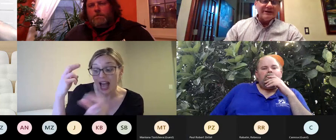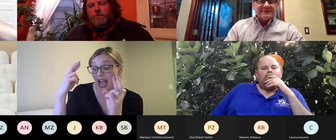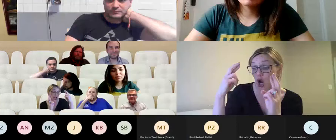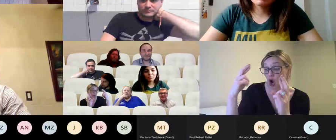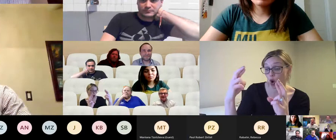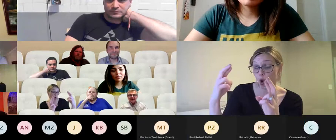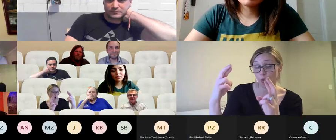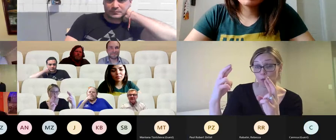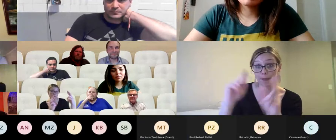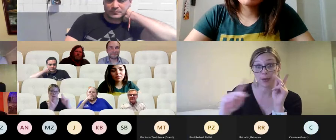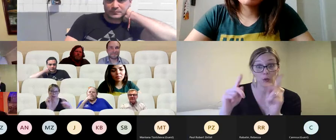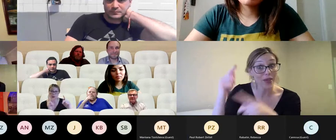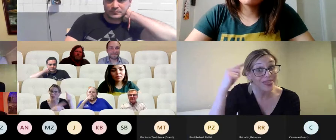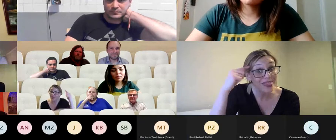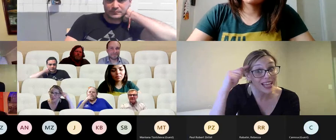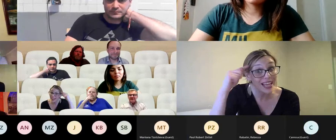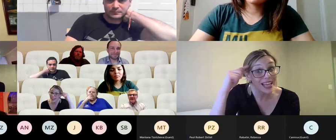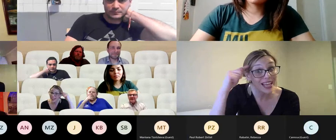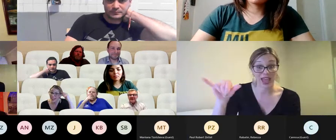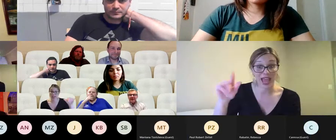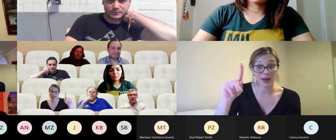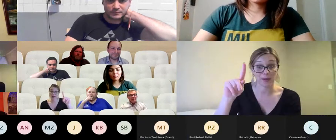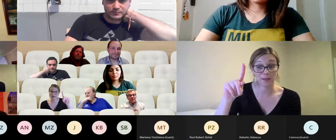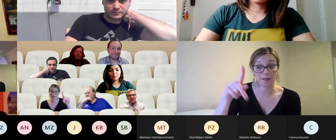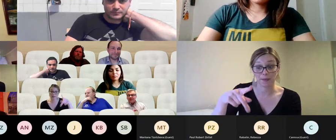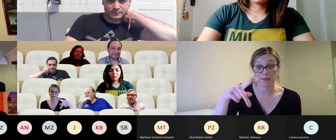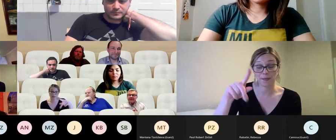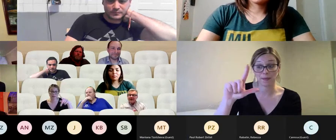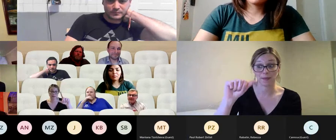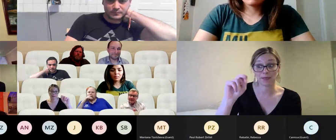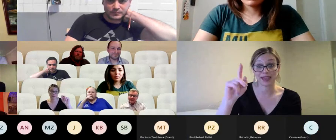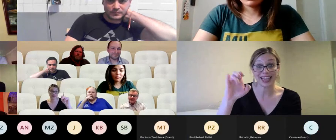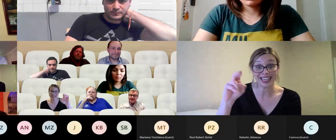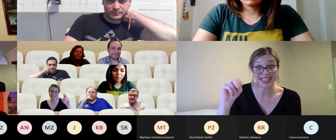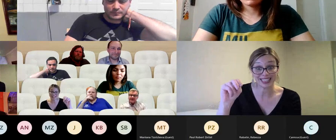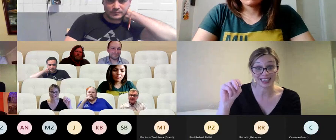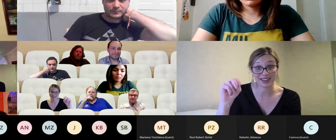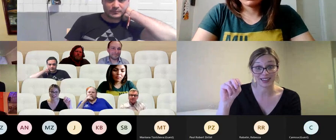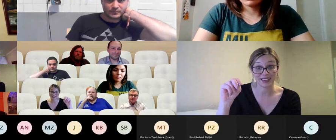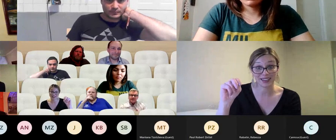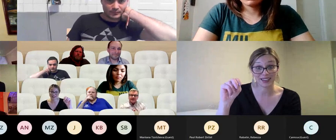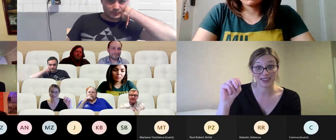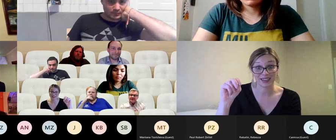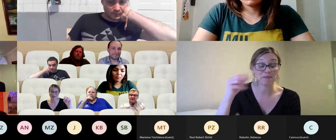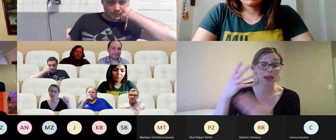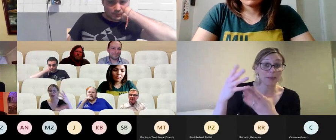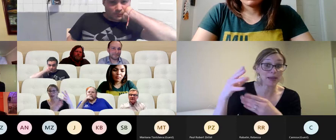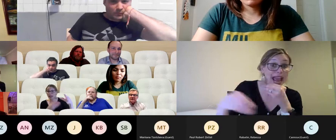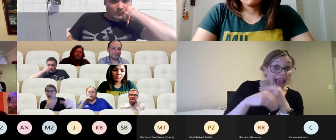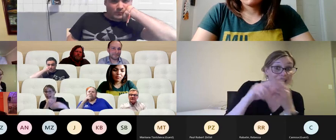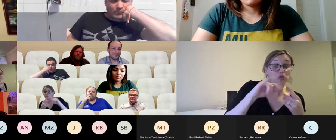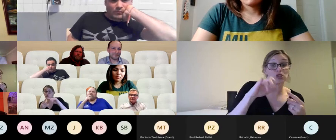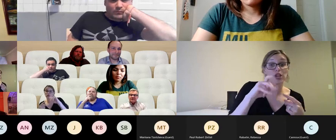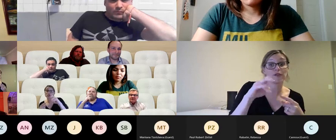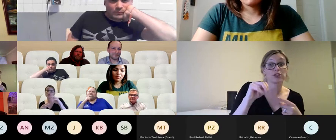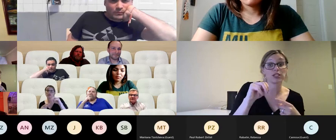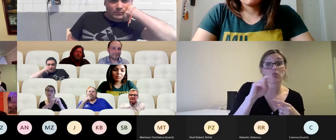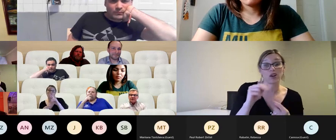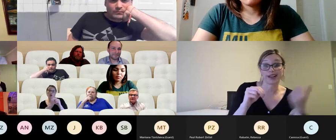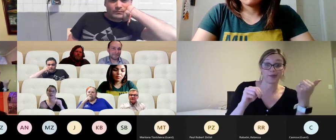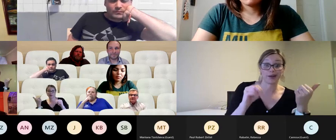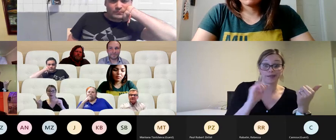to or instead of Jefferson. Now, the other thing I'll say is with the Jefferson